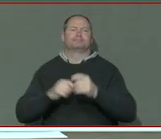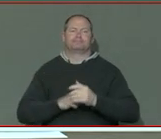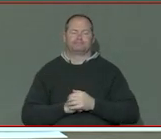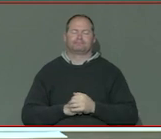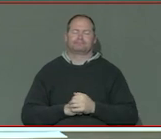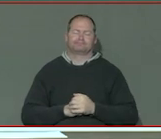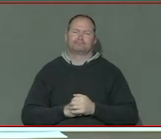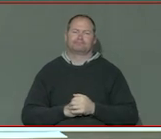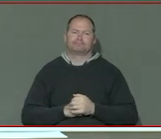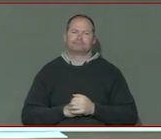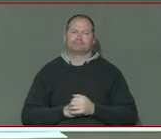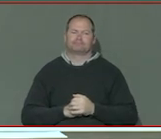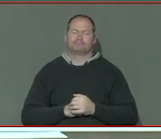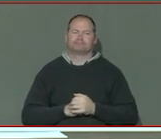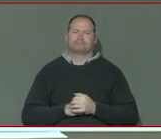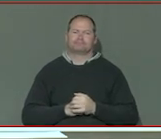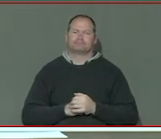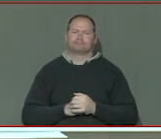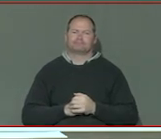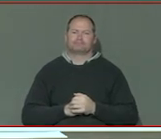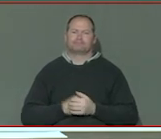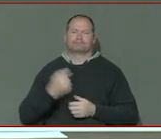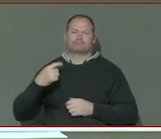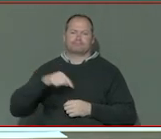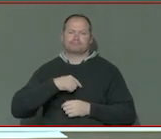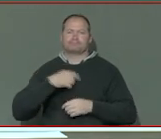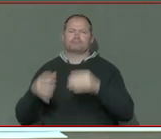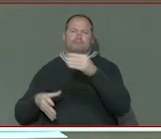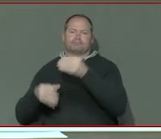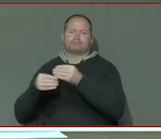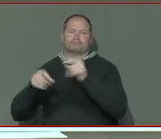87,500. We have to add